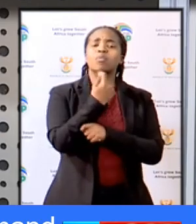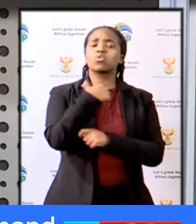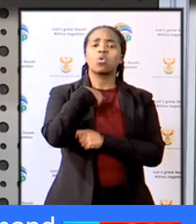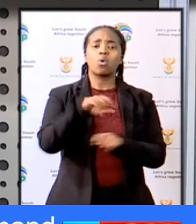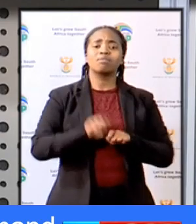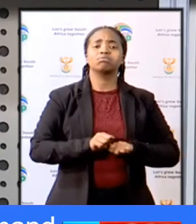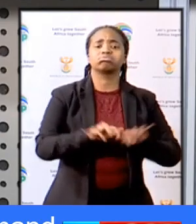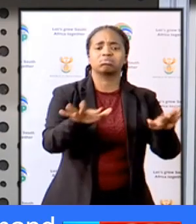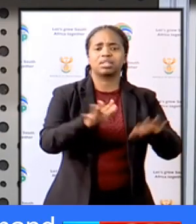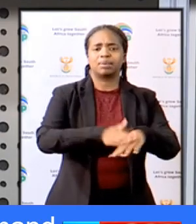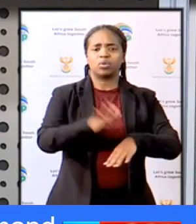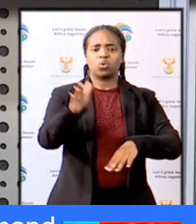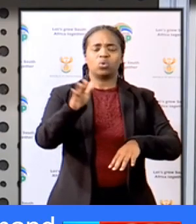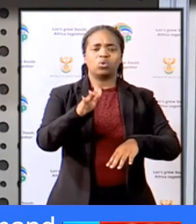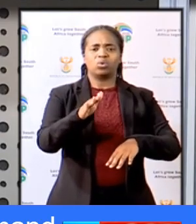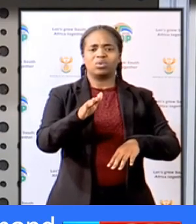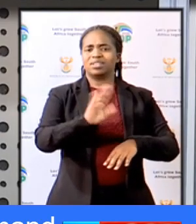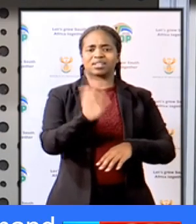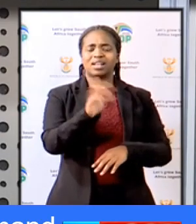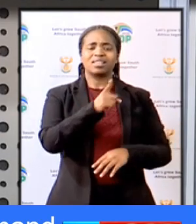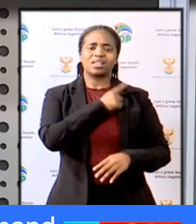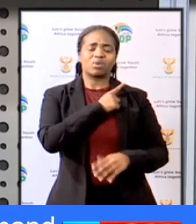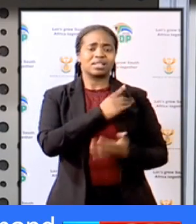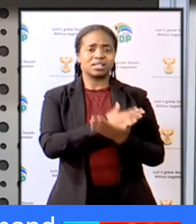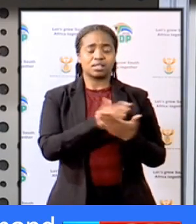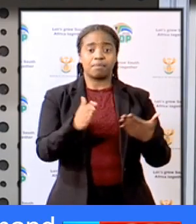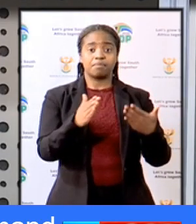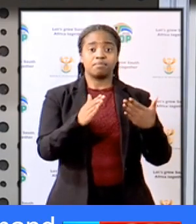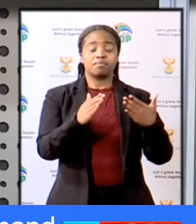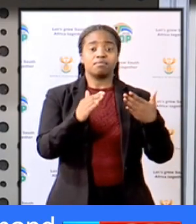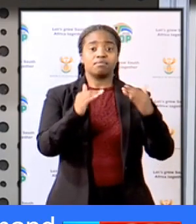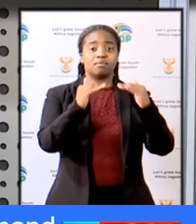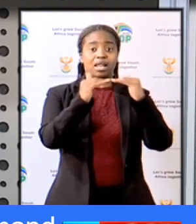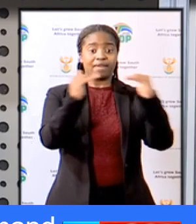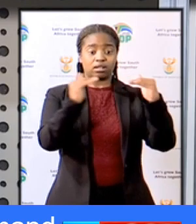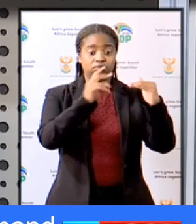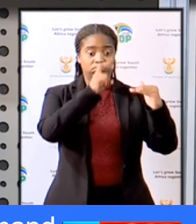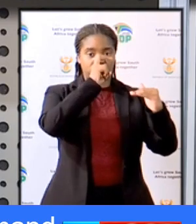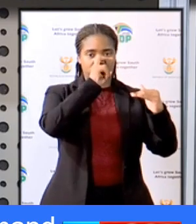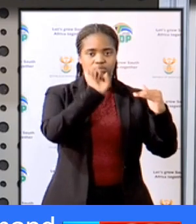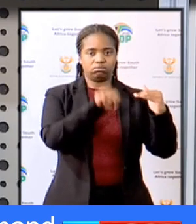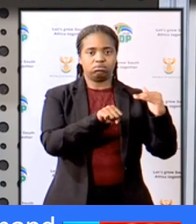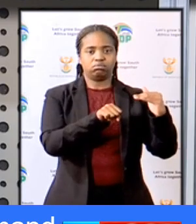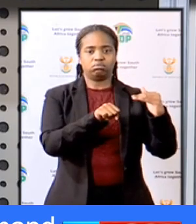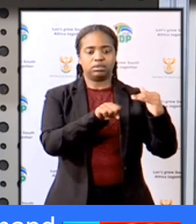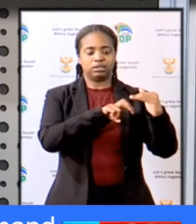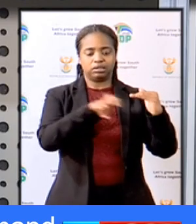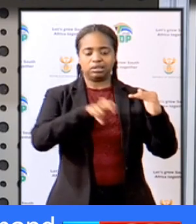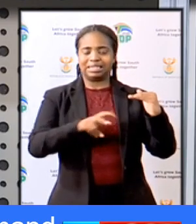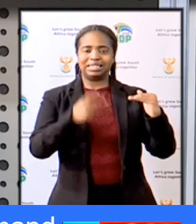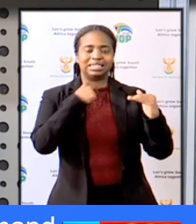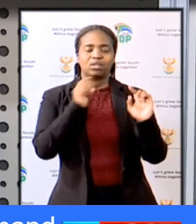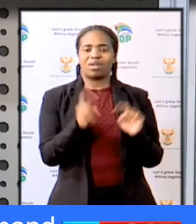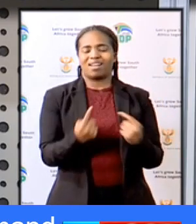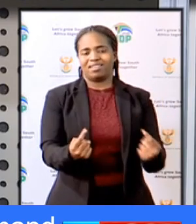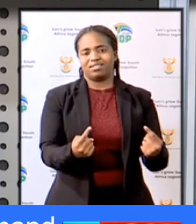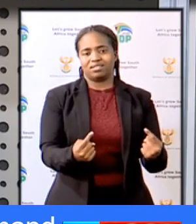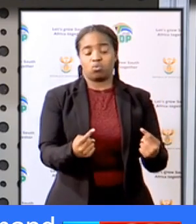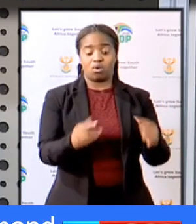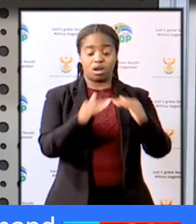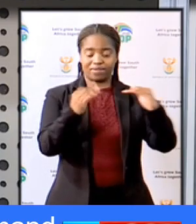our country. Hence, we have remained with some level of restriction with regards to movement to, at this